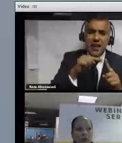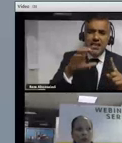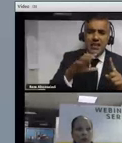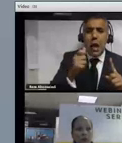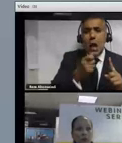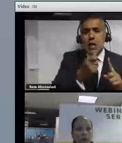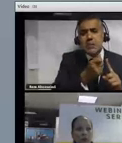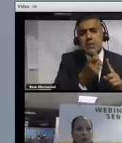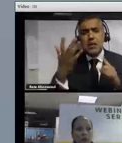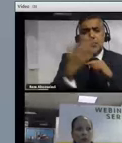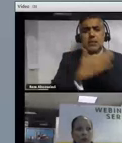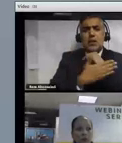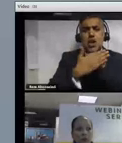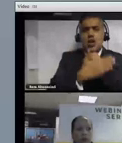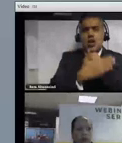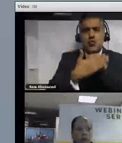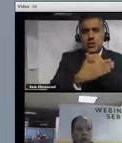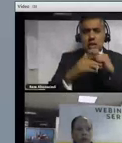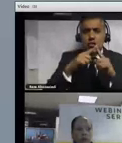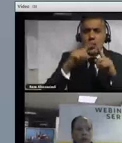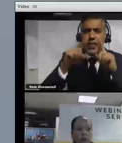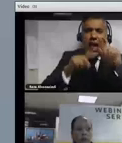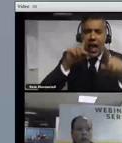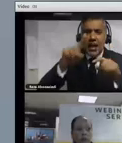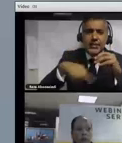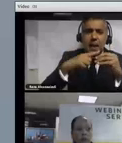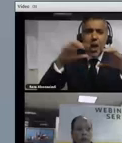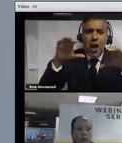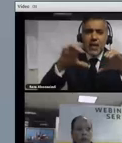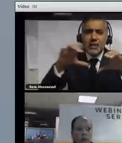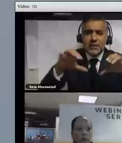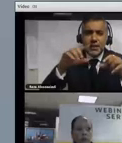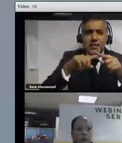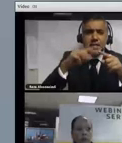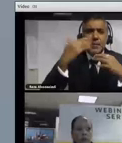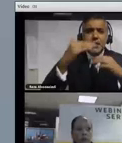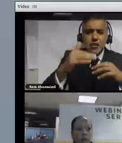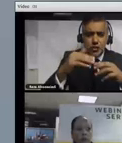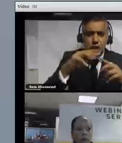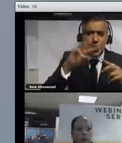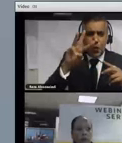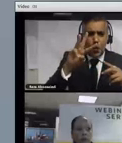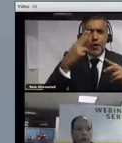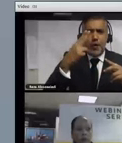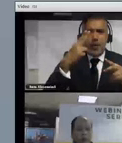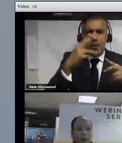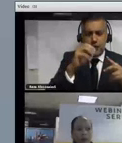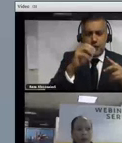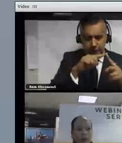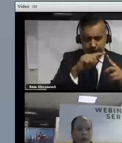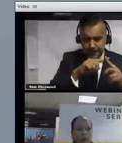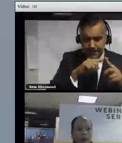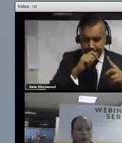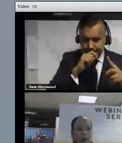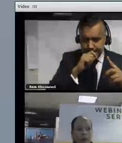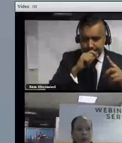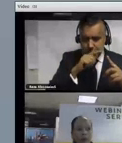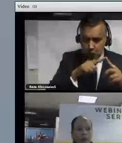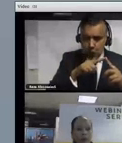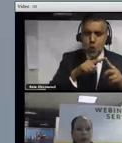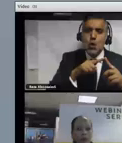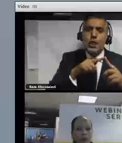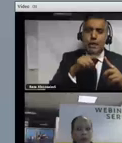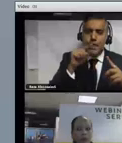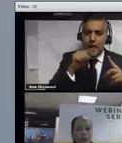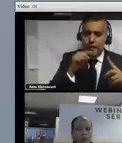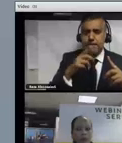countries. And they asked questions about activity limitations. And so they have